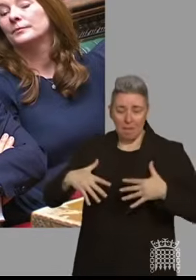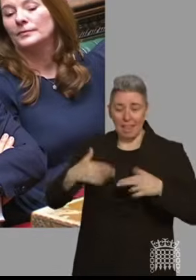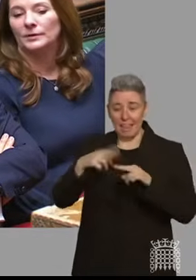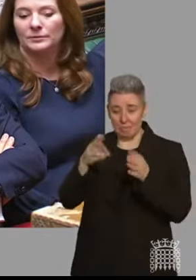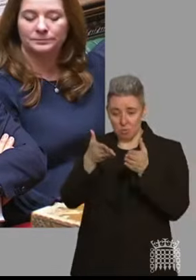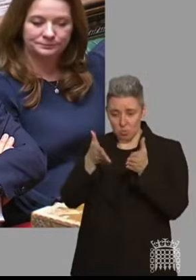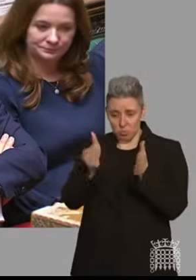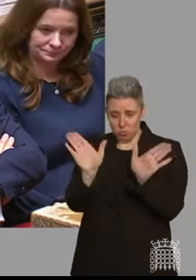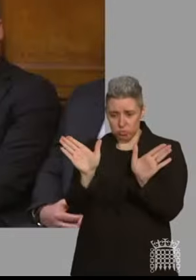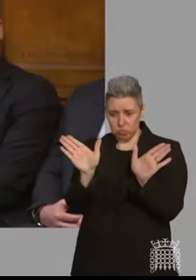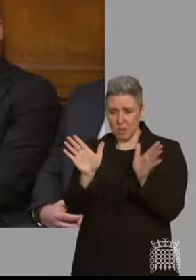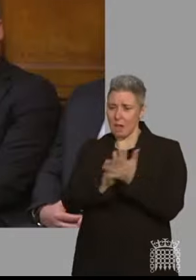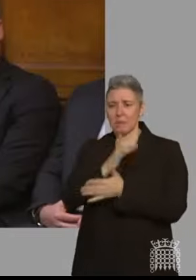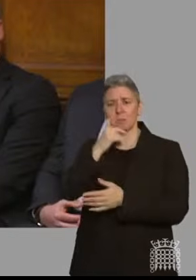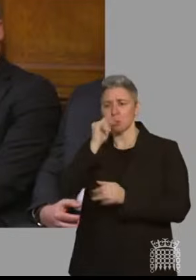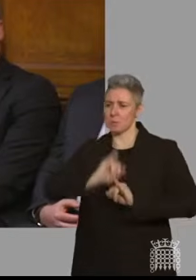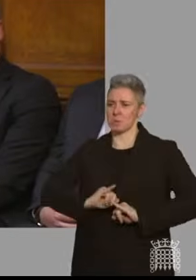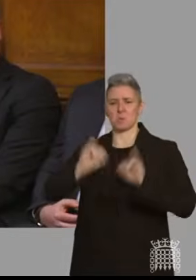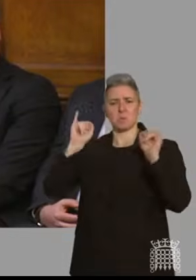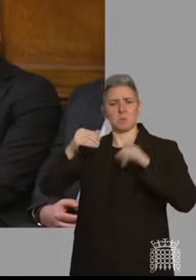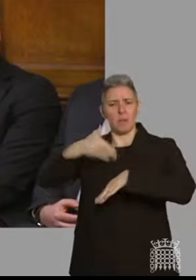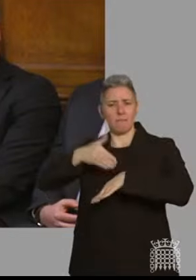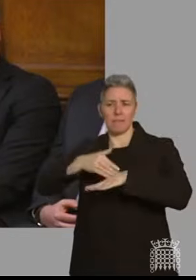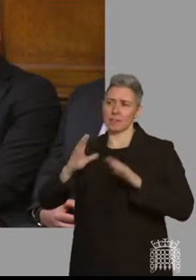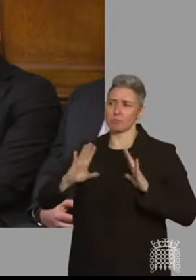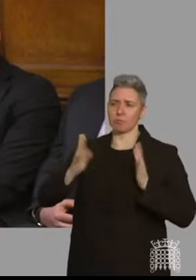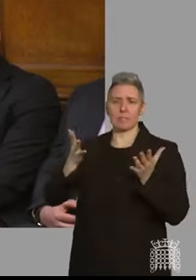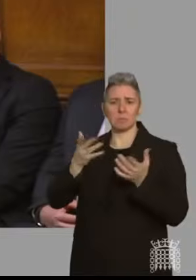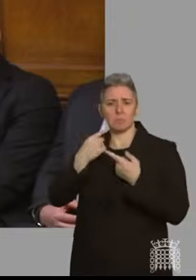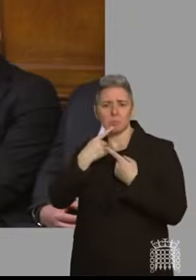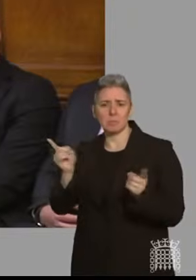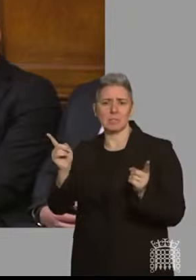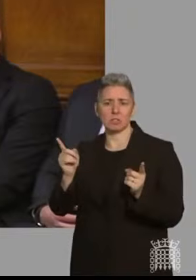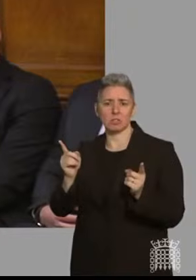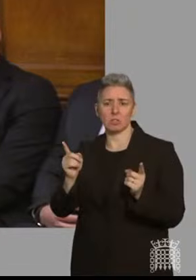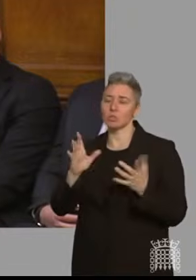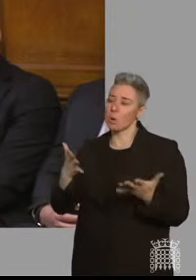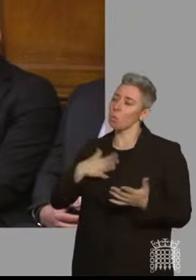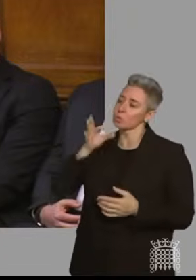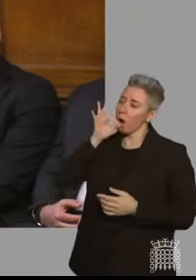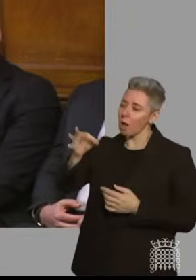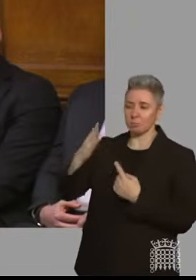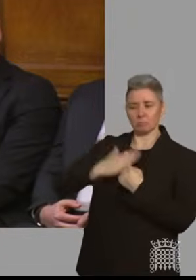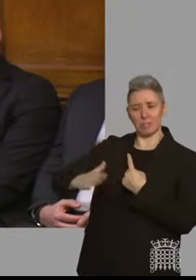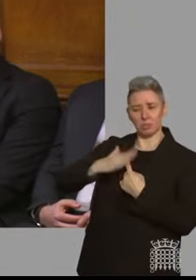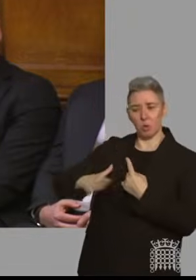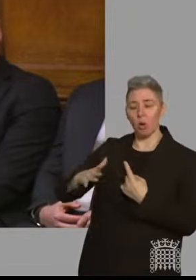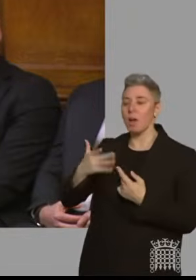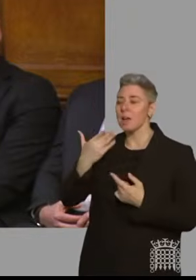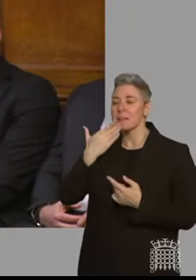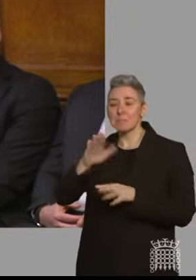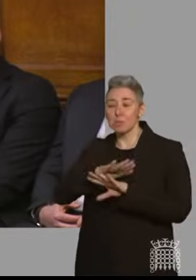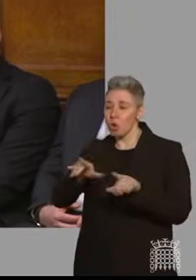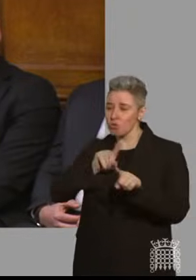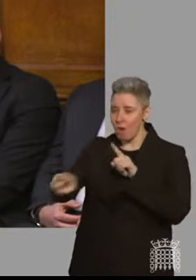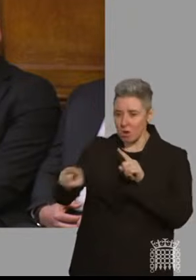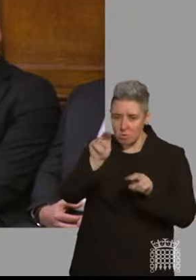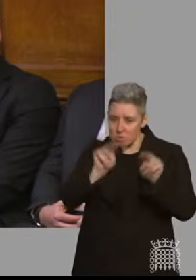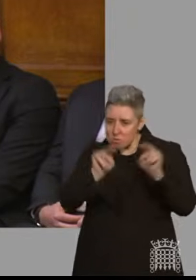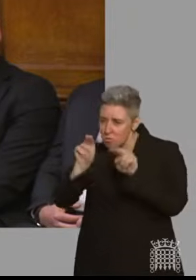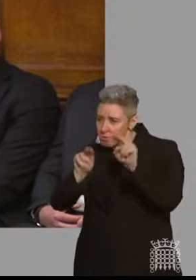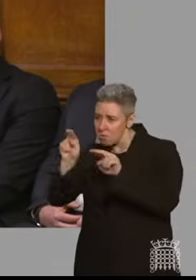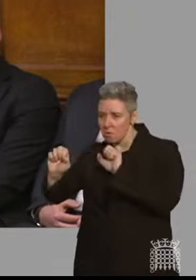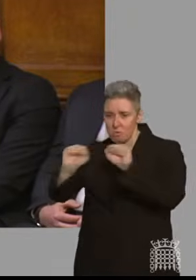right honourable friend reassure me that instead of trying to police people's thought and speech, as those opposite clearly wish to do, the government